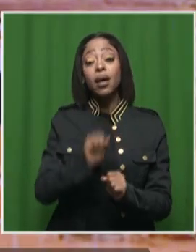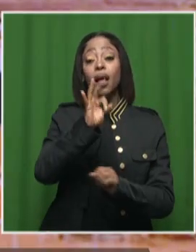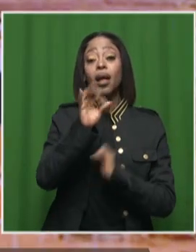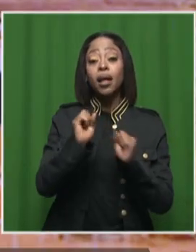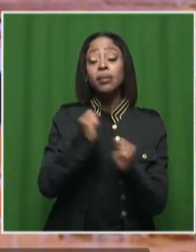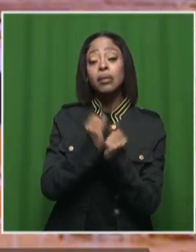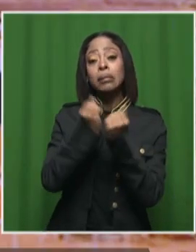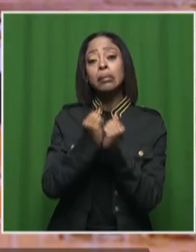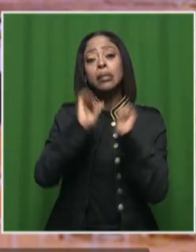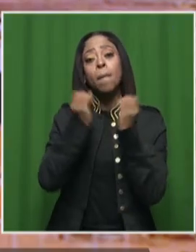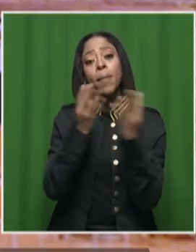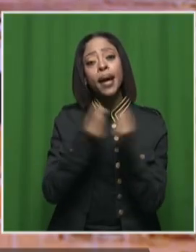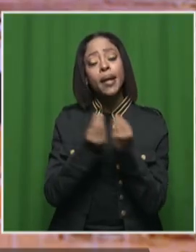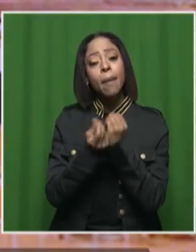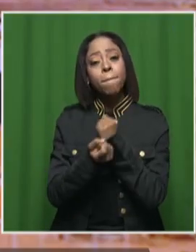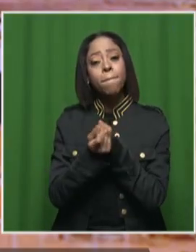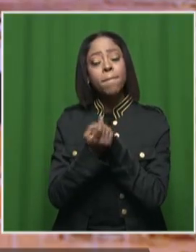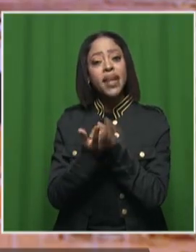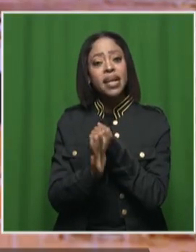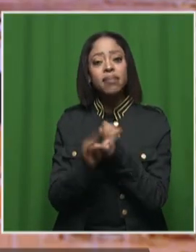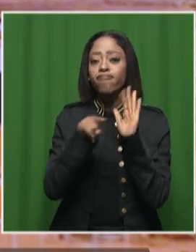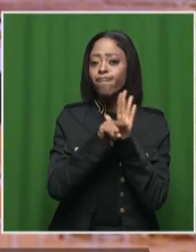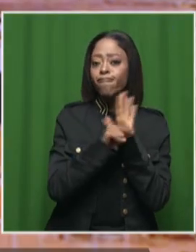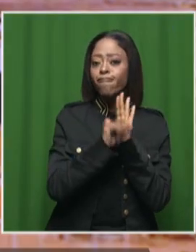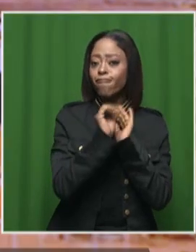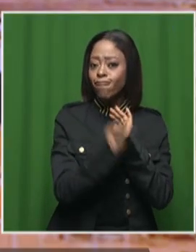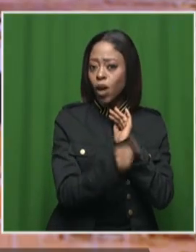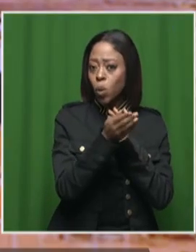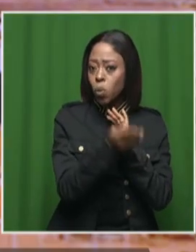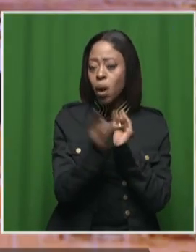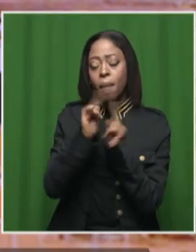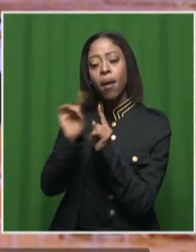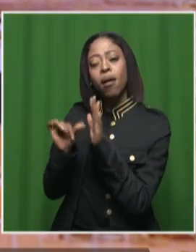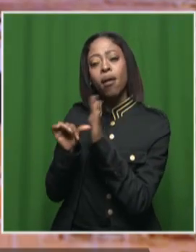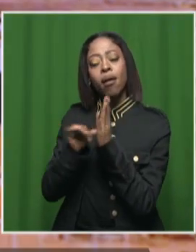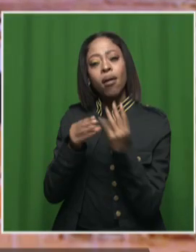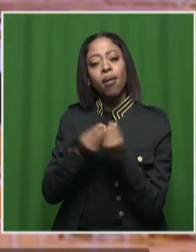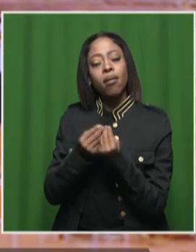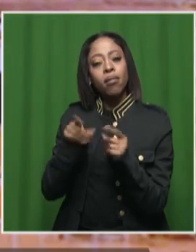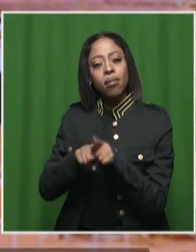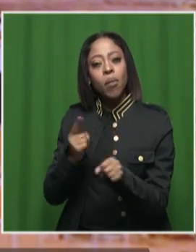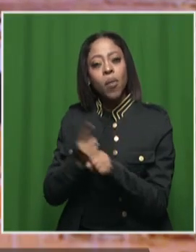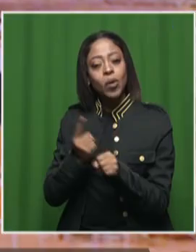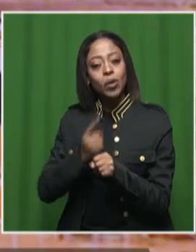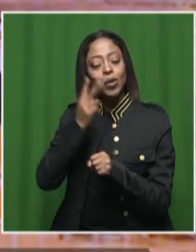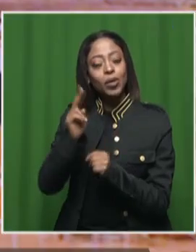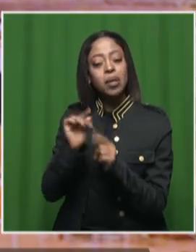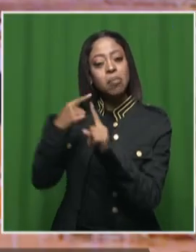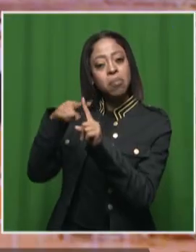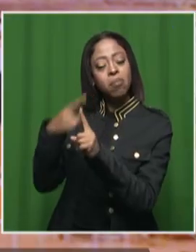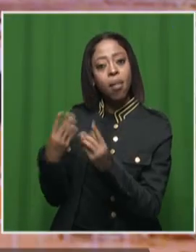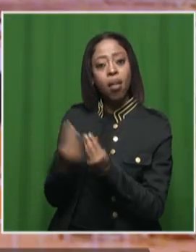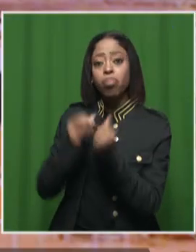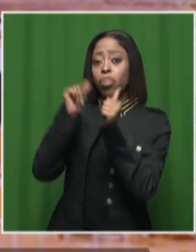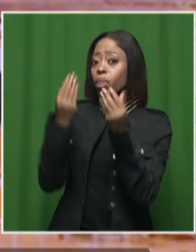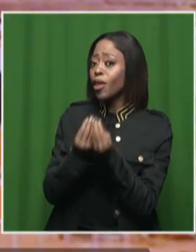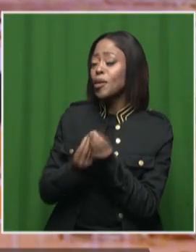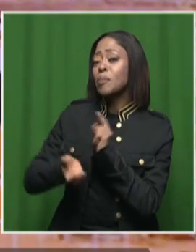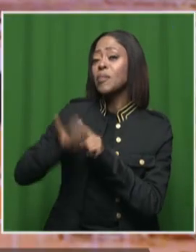democracy, so much has happened. We can focus on the negative, we can, but it's important to also look at highlights and the good things that